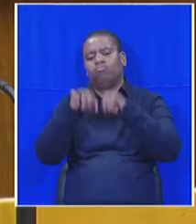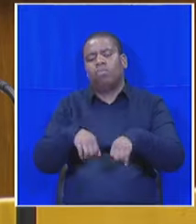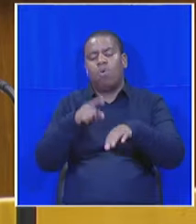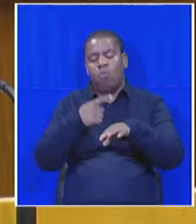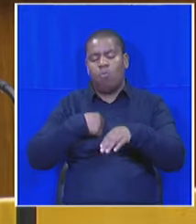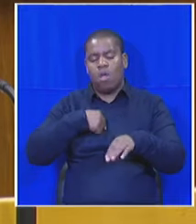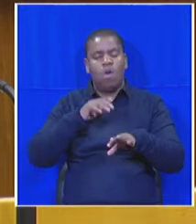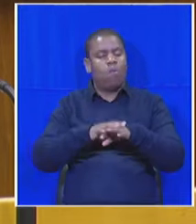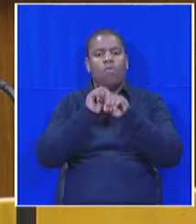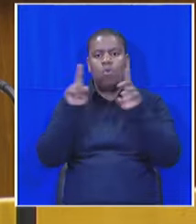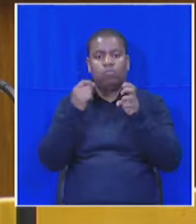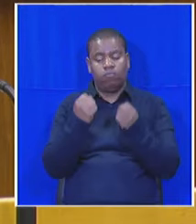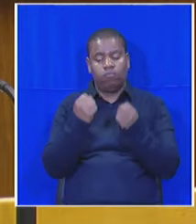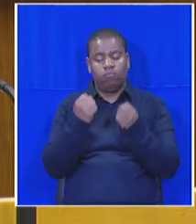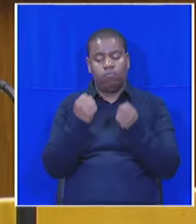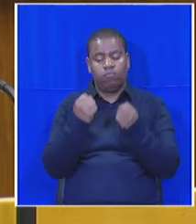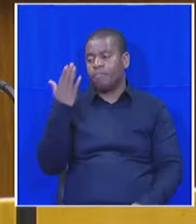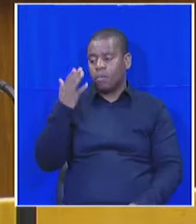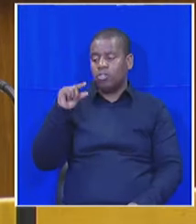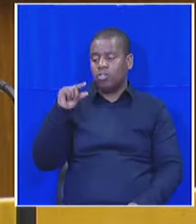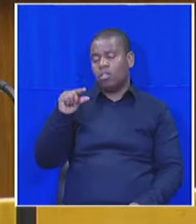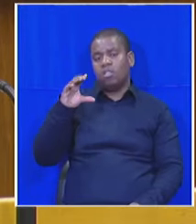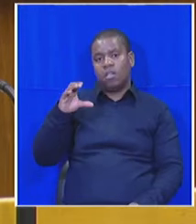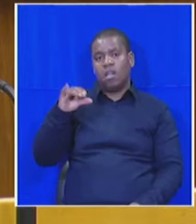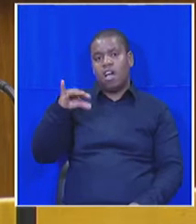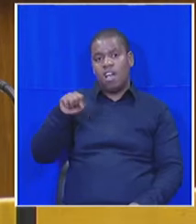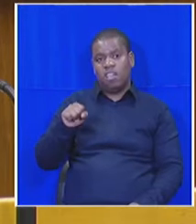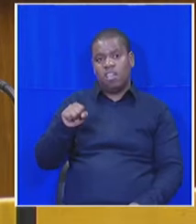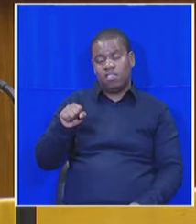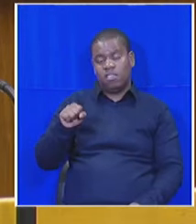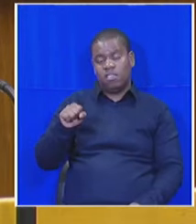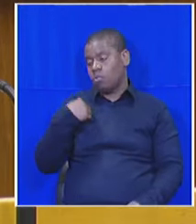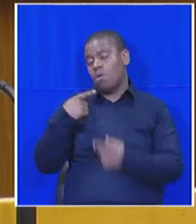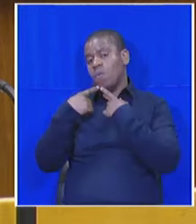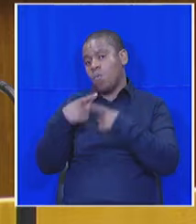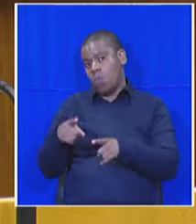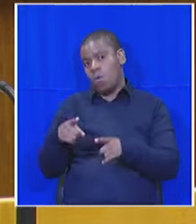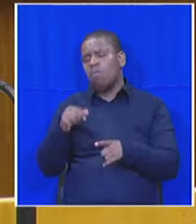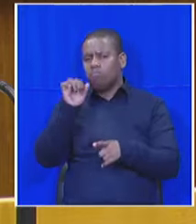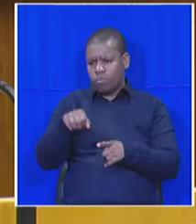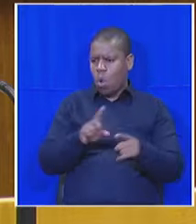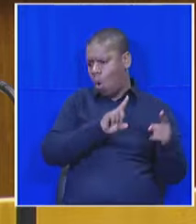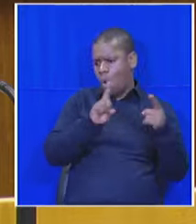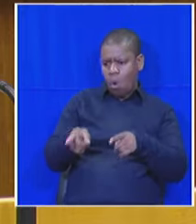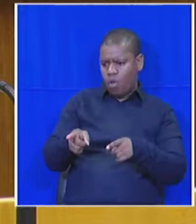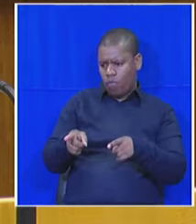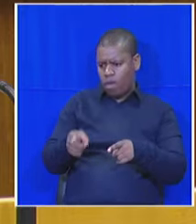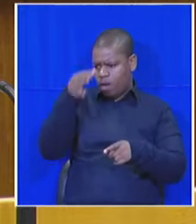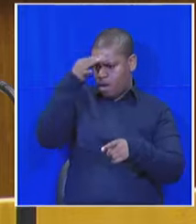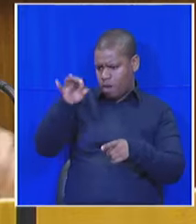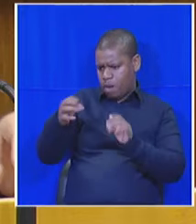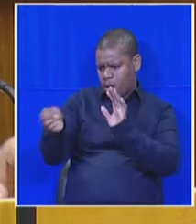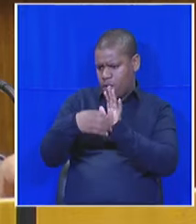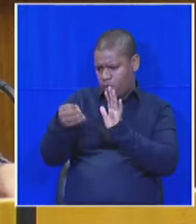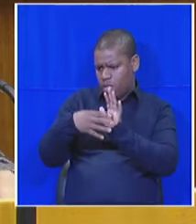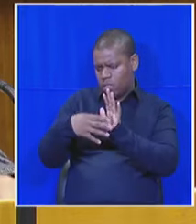therefore not surprised when the former GCIS head, Themba Maseko, recently revealed that he was ordered to divert government advertising to